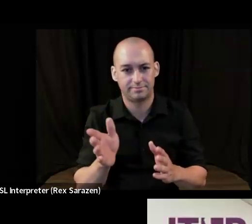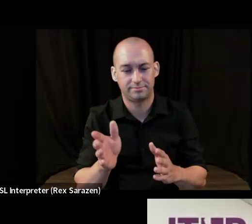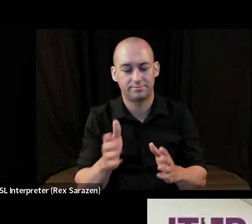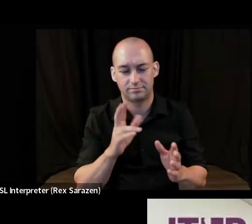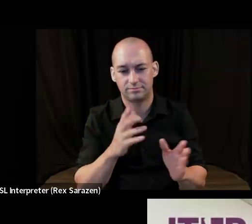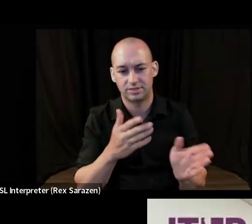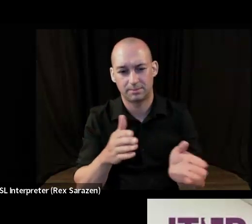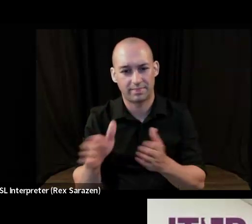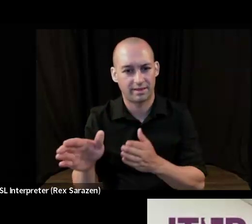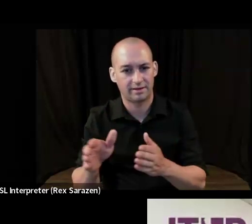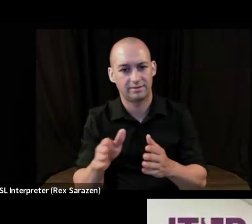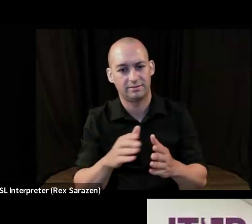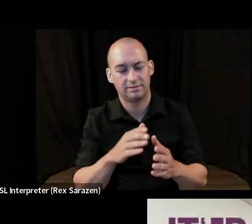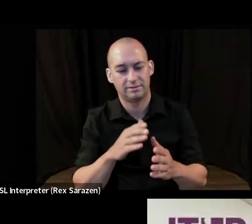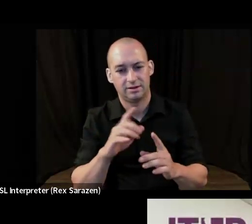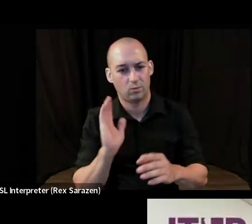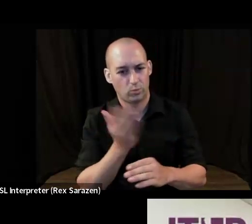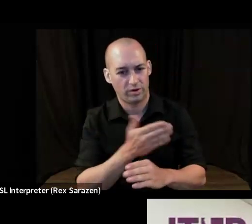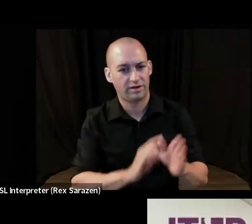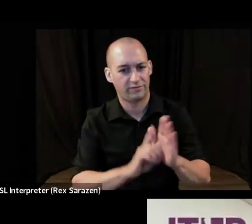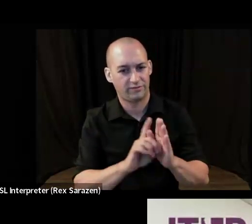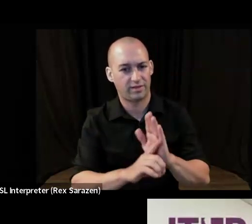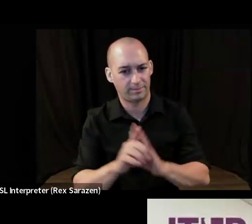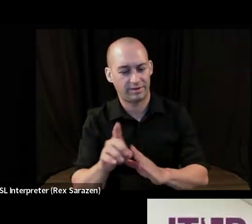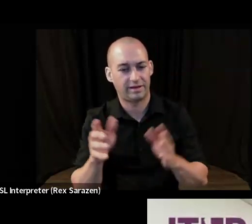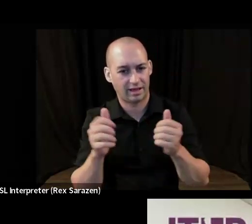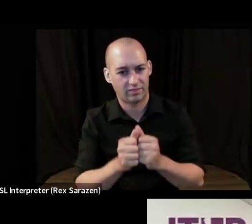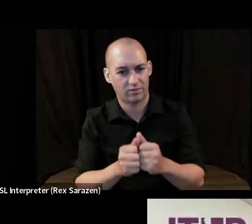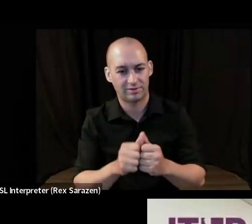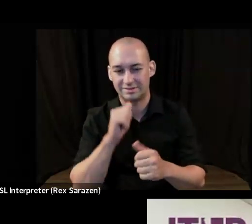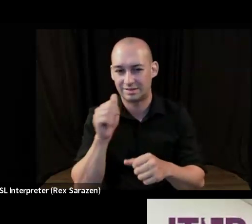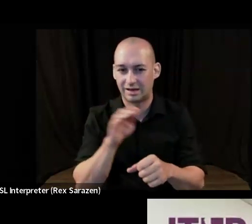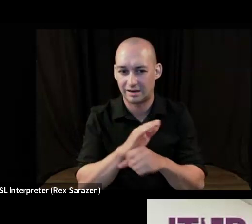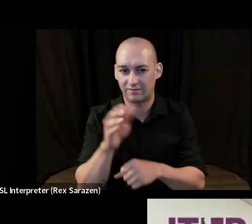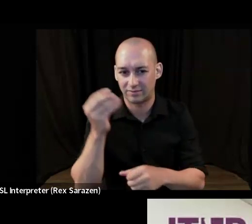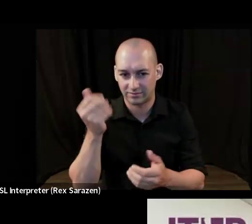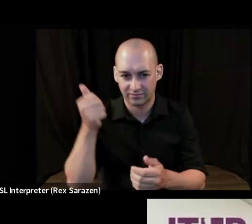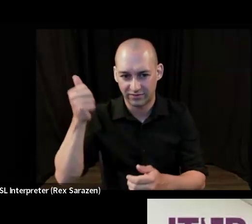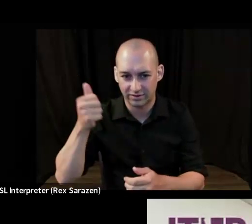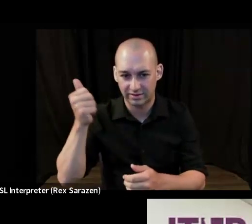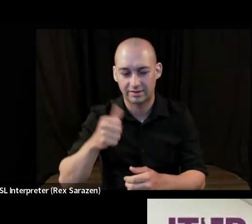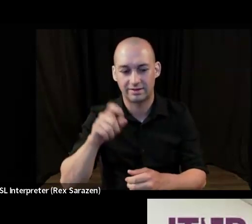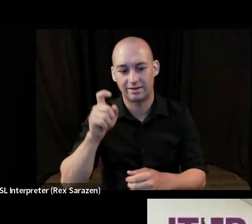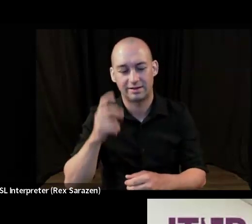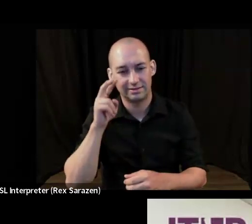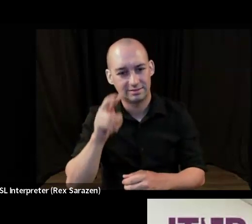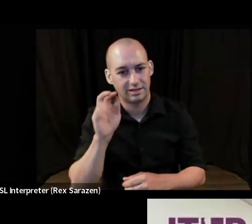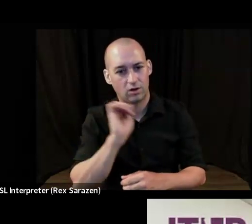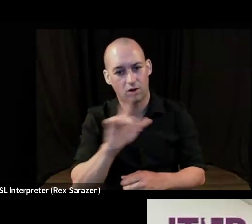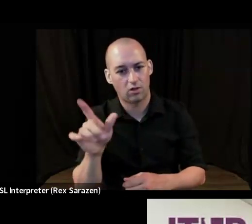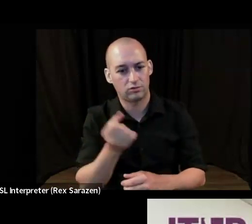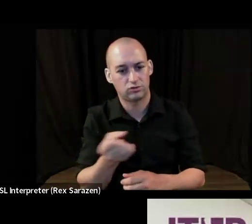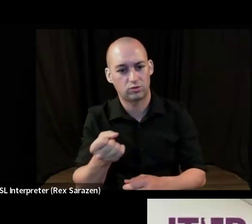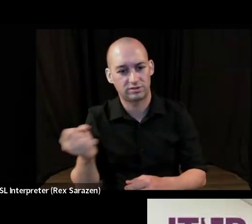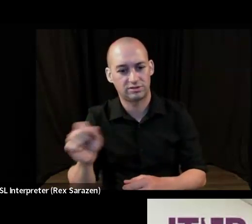that we've all developed together, but there's not nearly enough funding, and that we need to seek all sources of